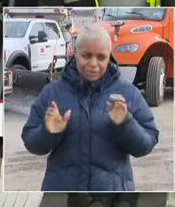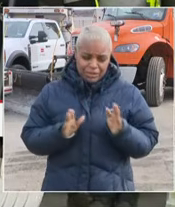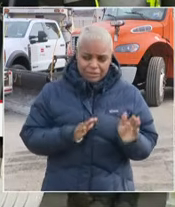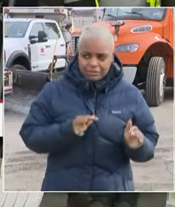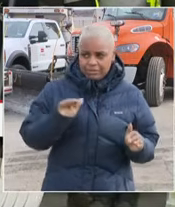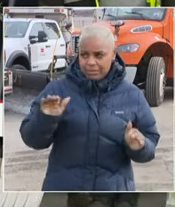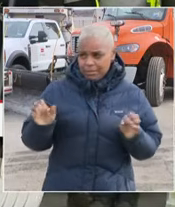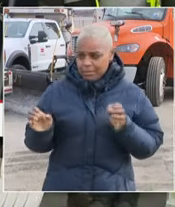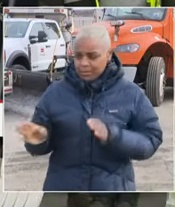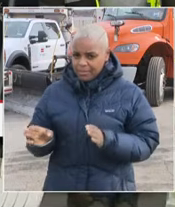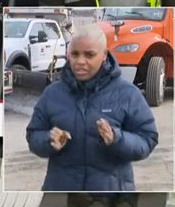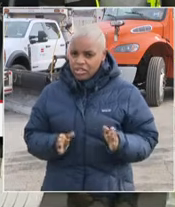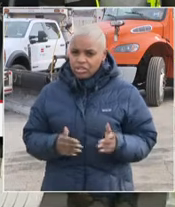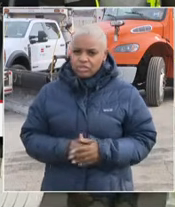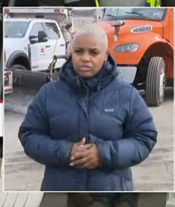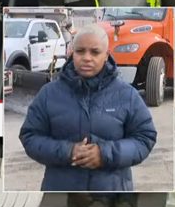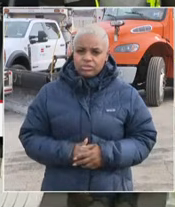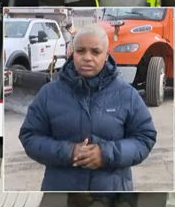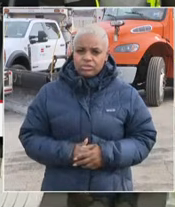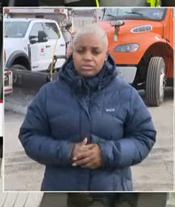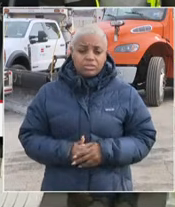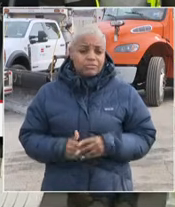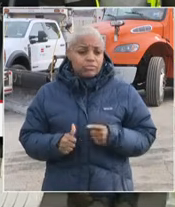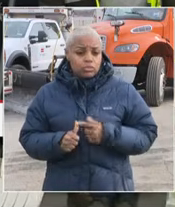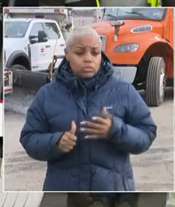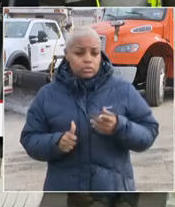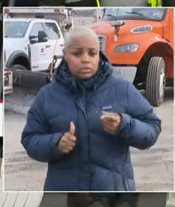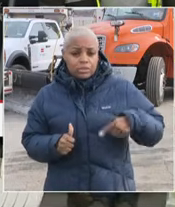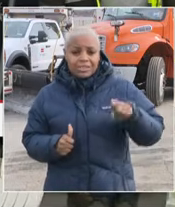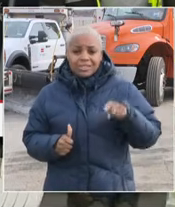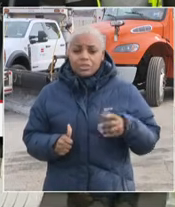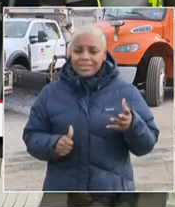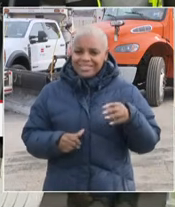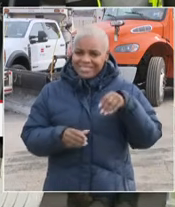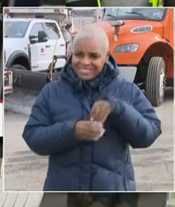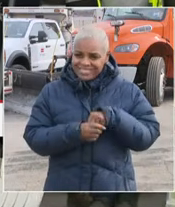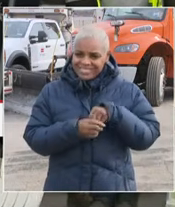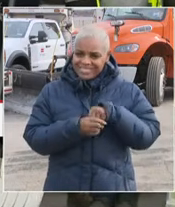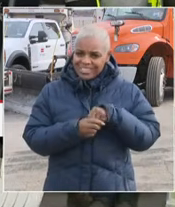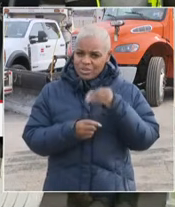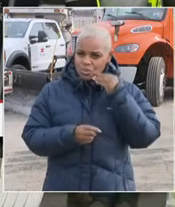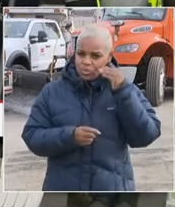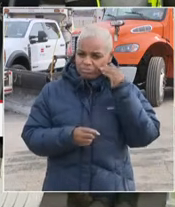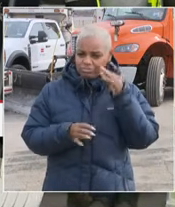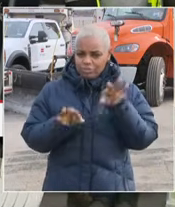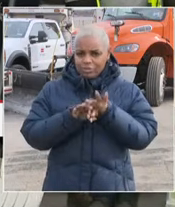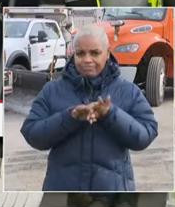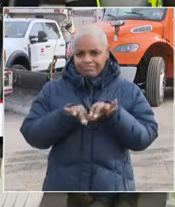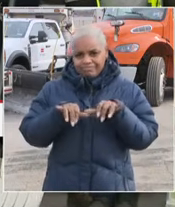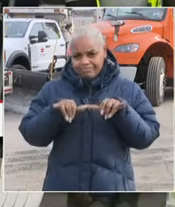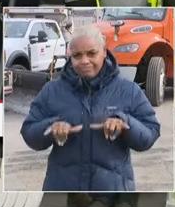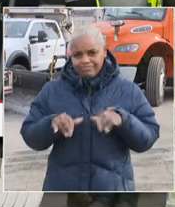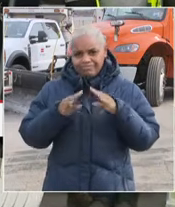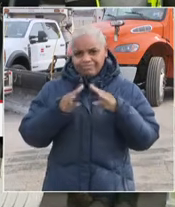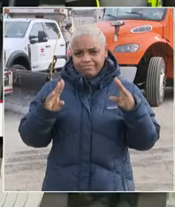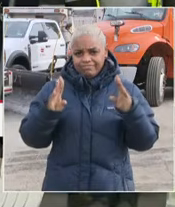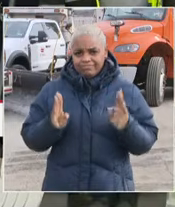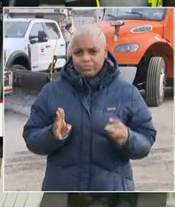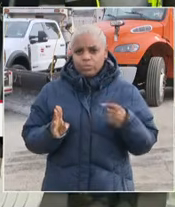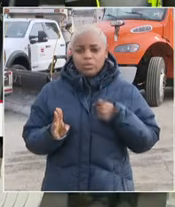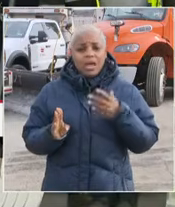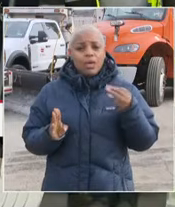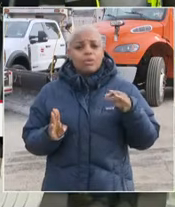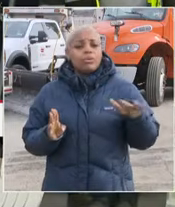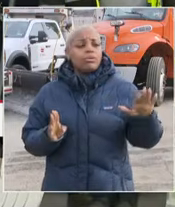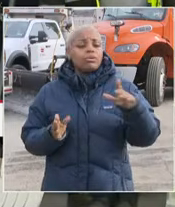need you to get inside. We have our outreach teams out all week getting people into shelter. And let me